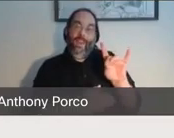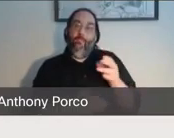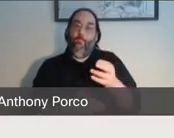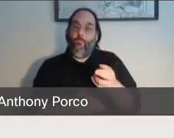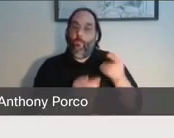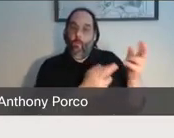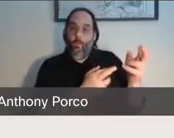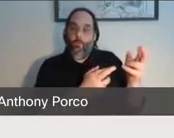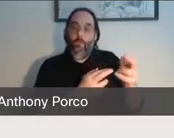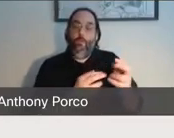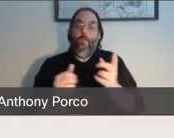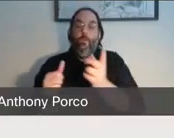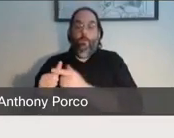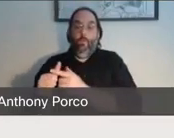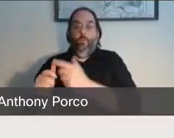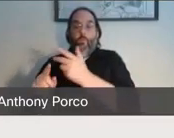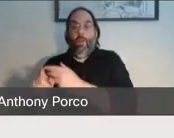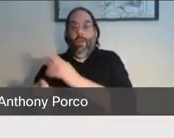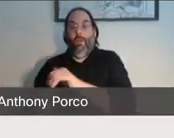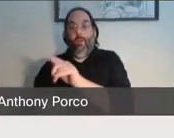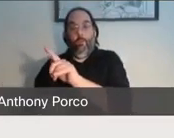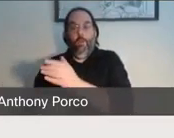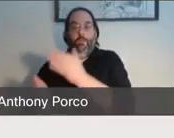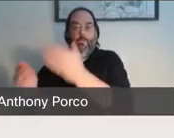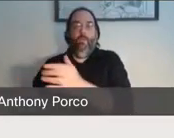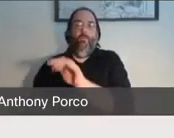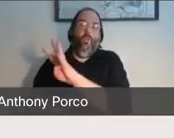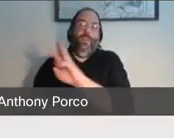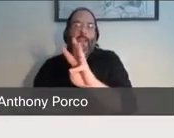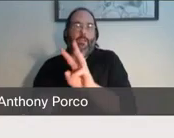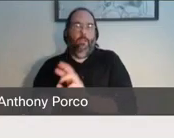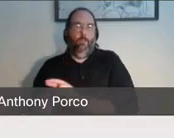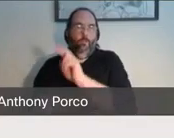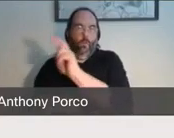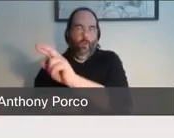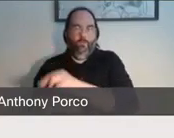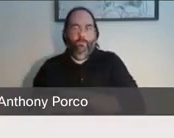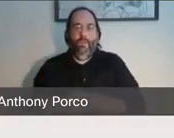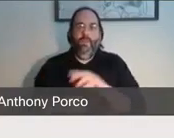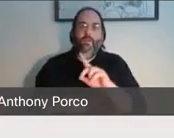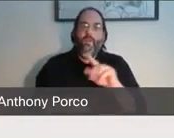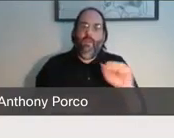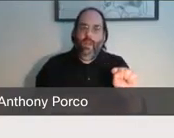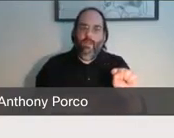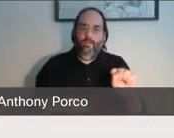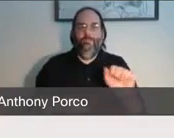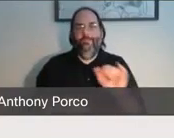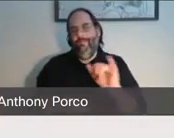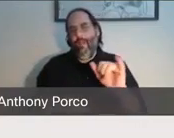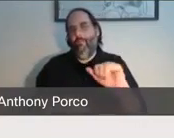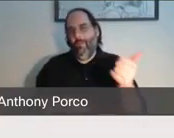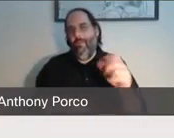and in the first quarter of FY21, we submitted 46 referrals. DDS, as with all other